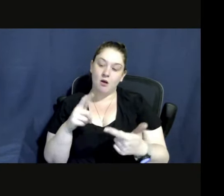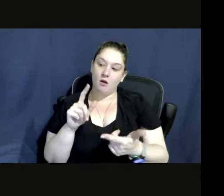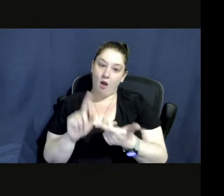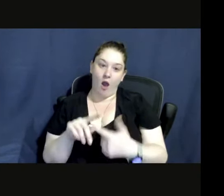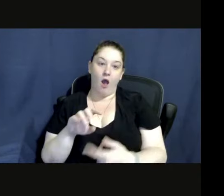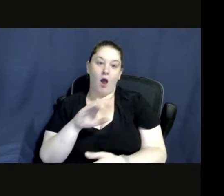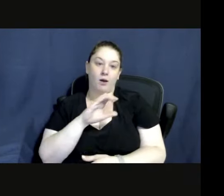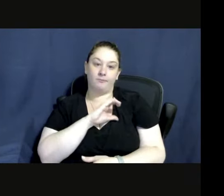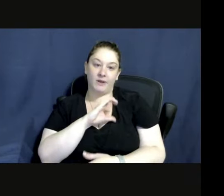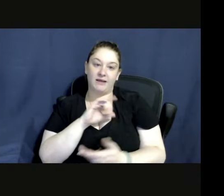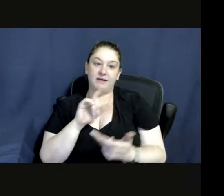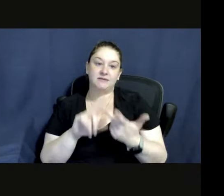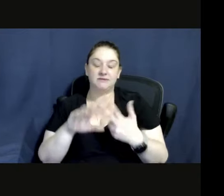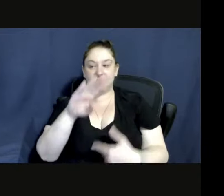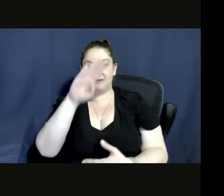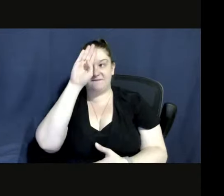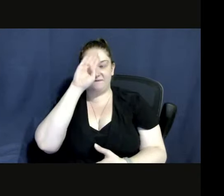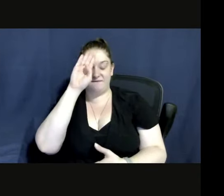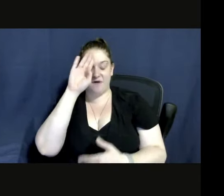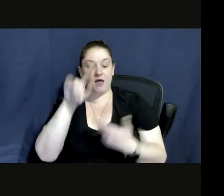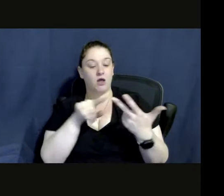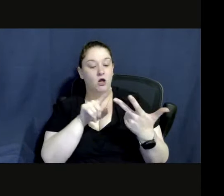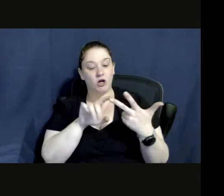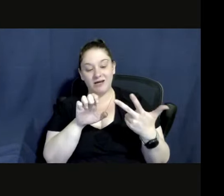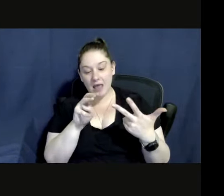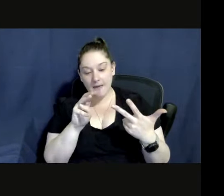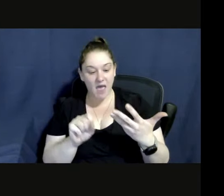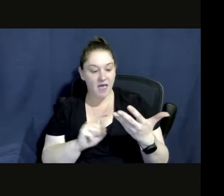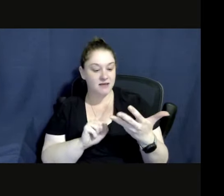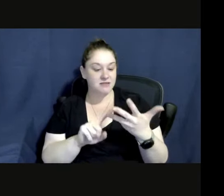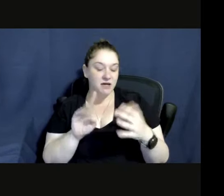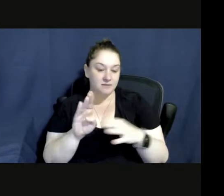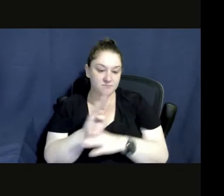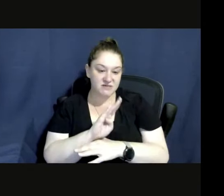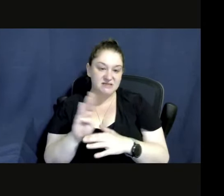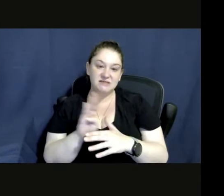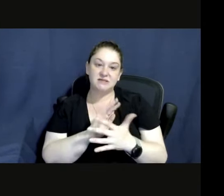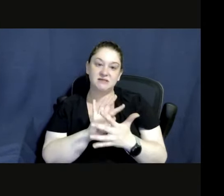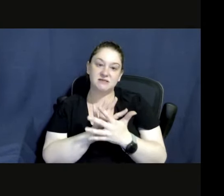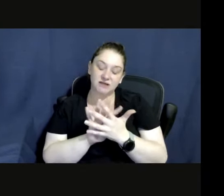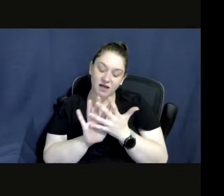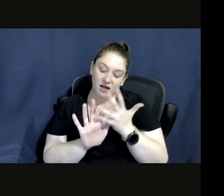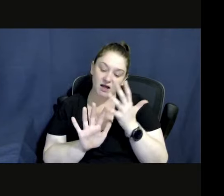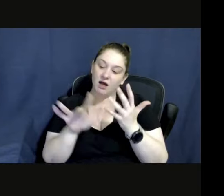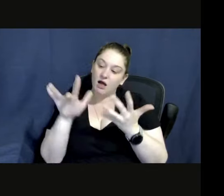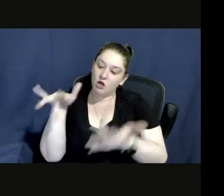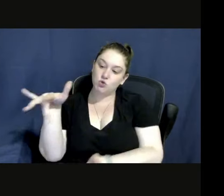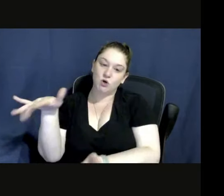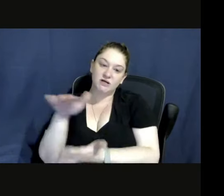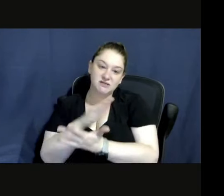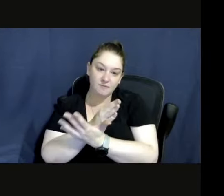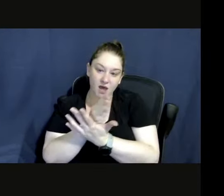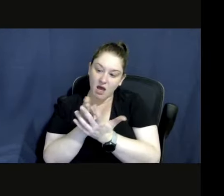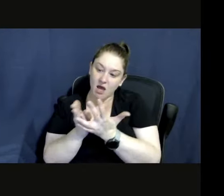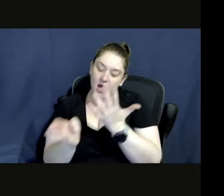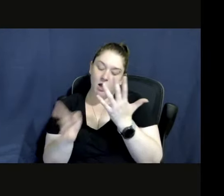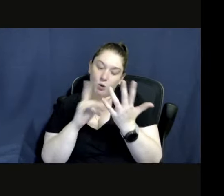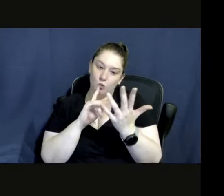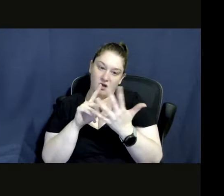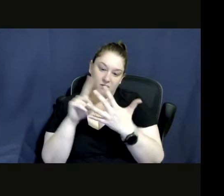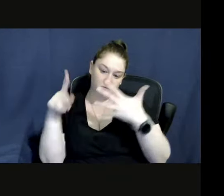fire and EMS and businesses downtown and tourism, I mean, just on and on and